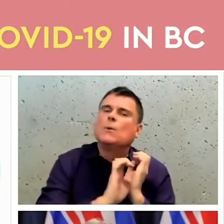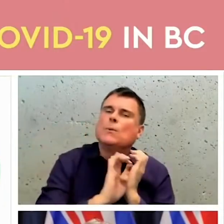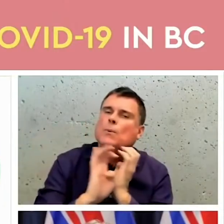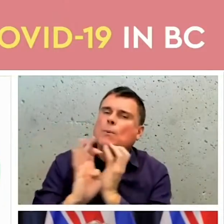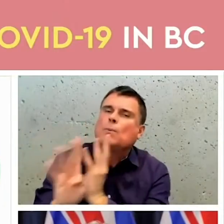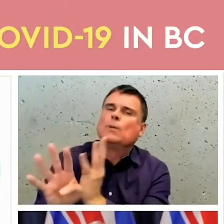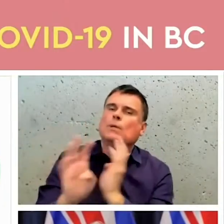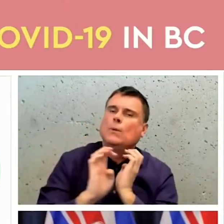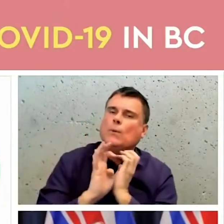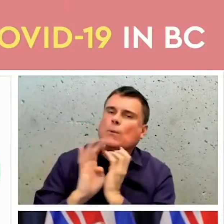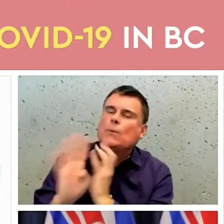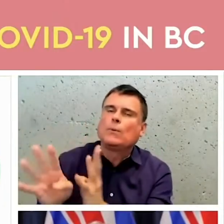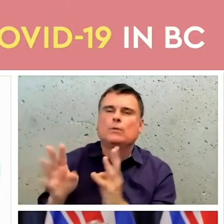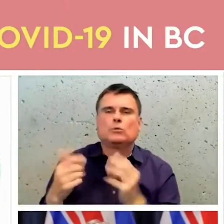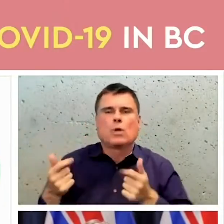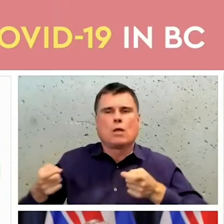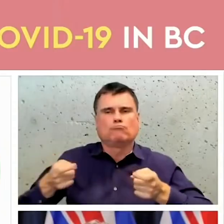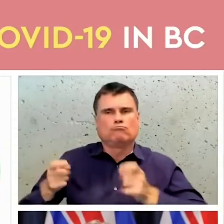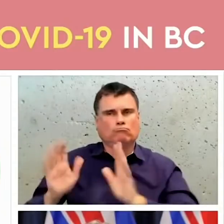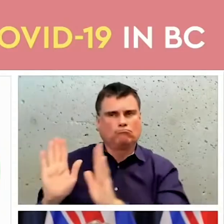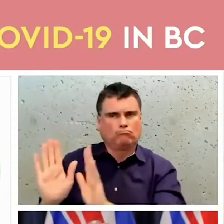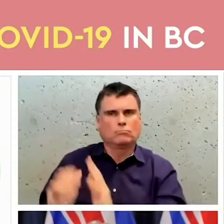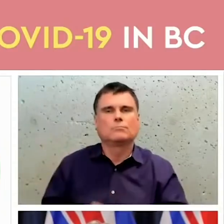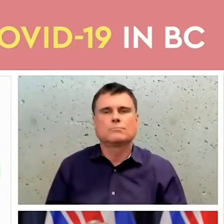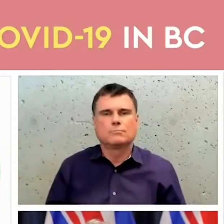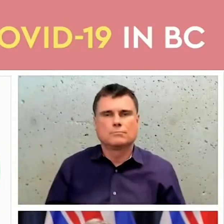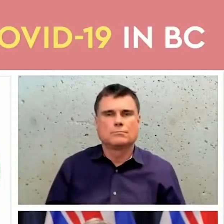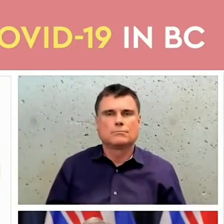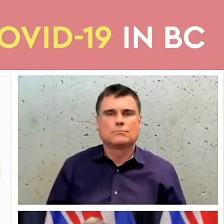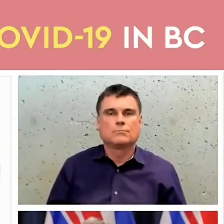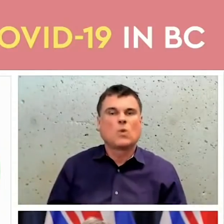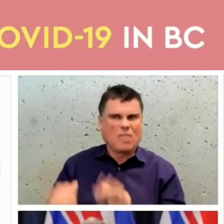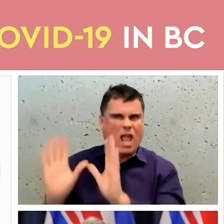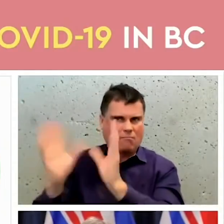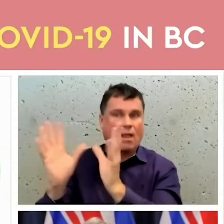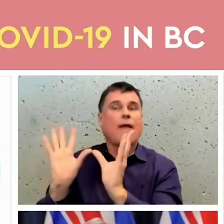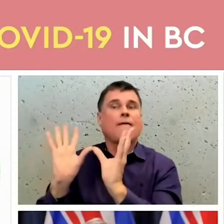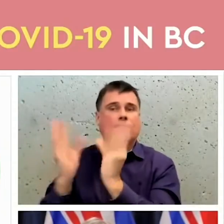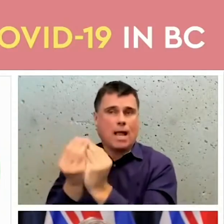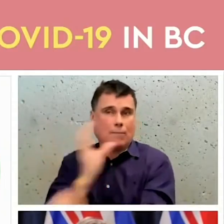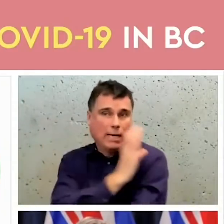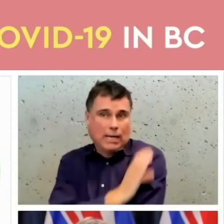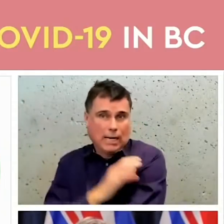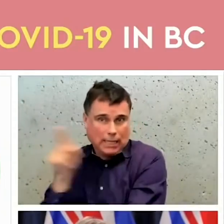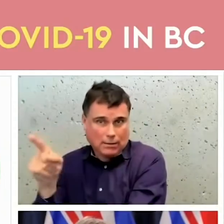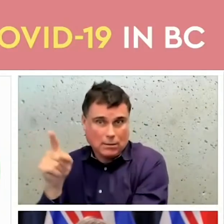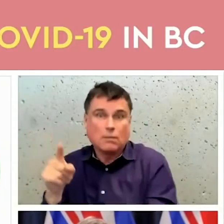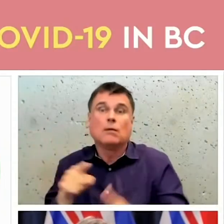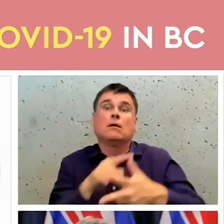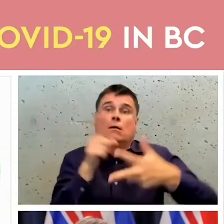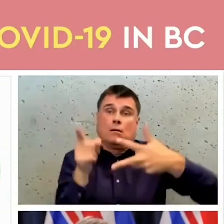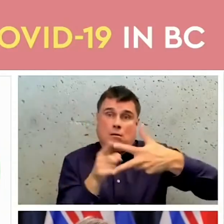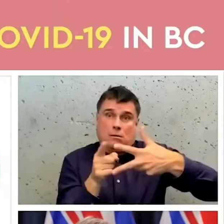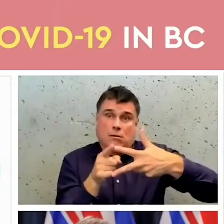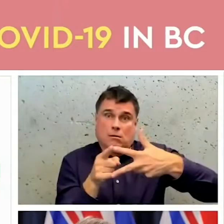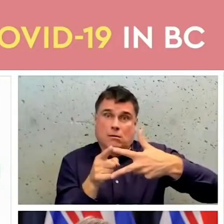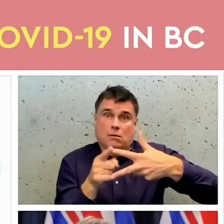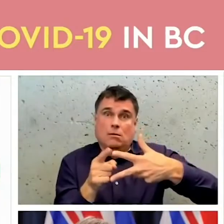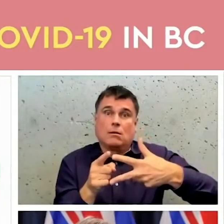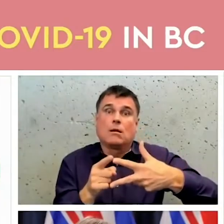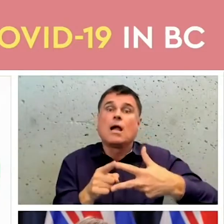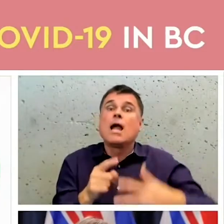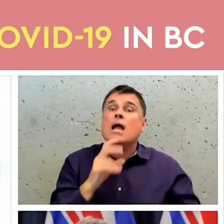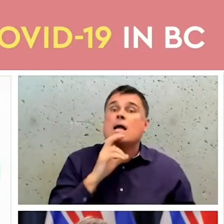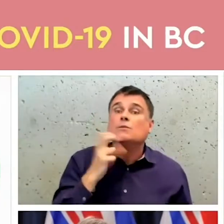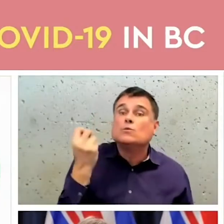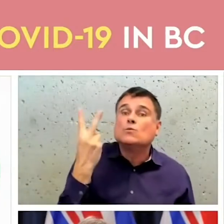and their parents. So that's what a family clinic will be. There will be other clinics that are only for 12 and up